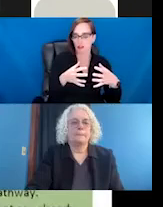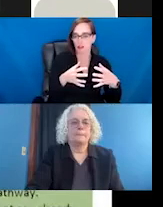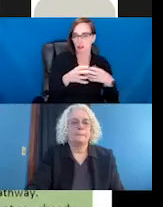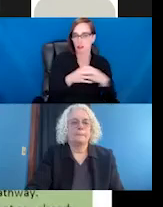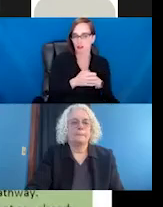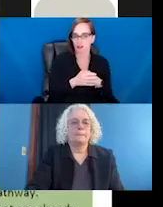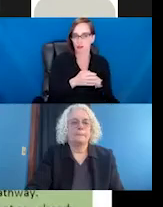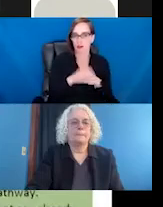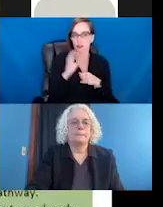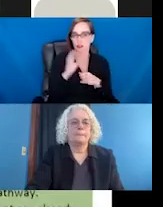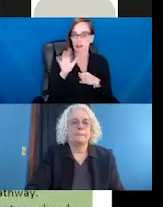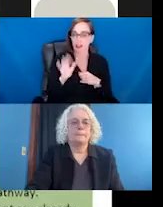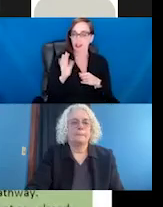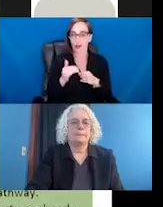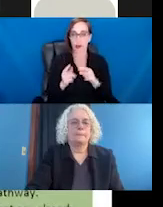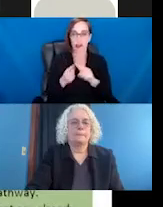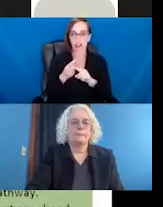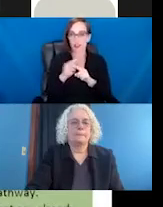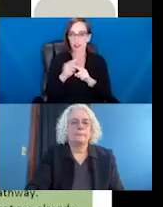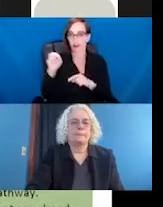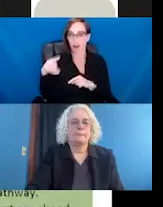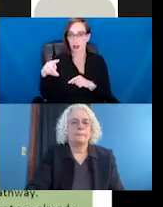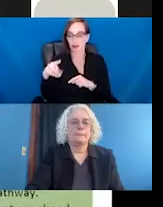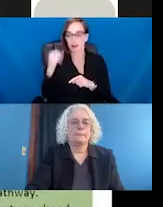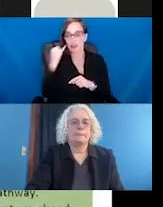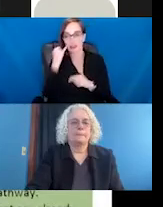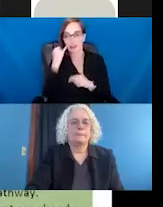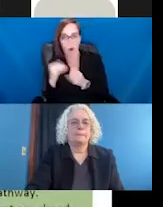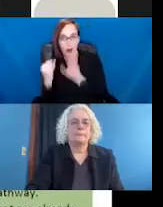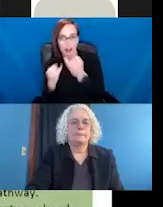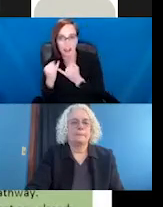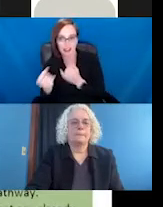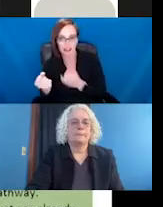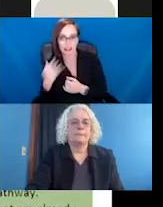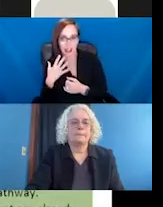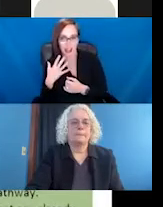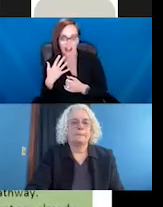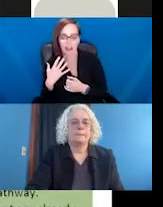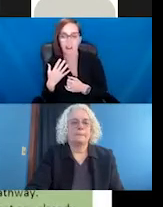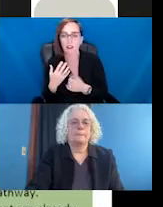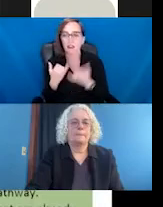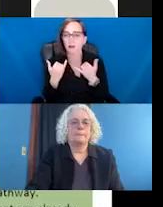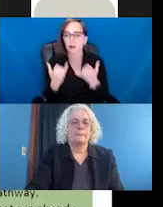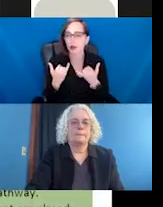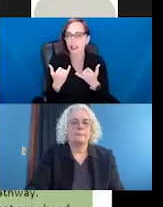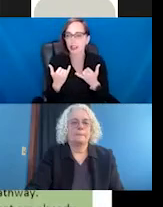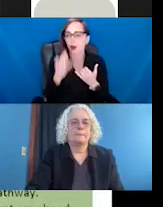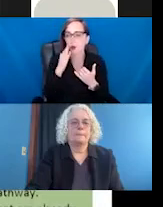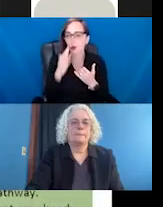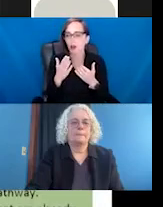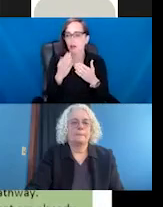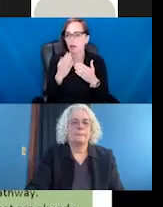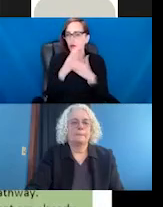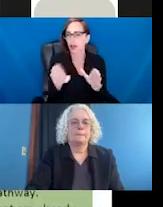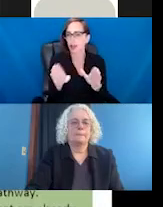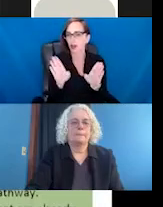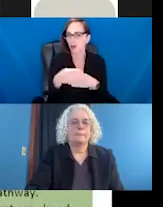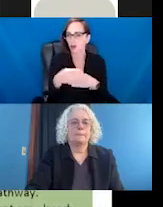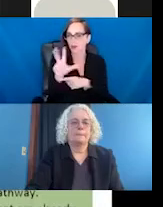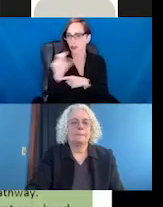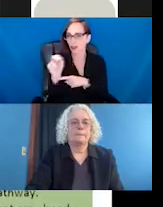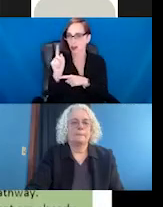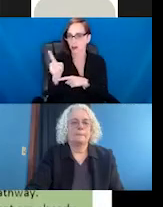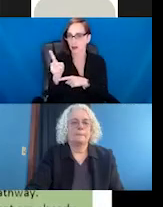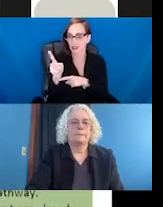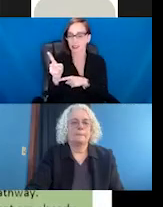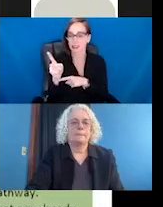it. Again, if you have other ideas, please send them. But I think we're going to take about 30 minutes now. Paul, I'll kick it back to you. And we are going to